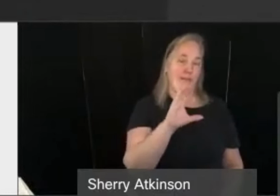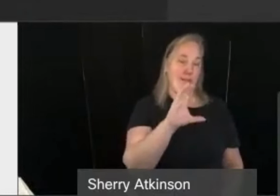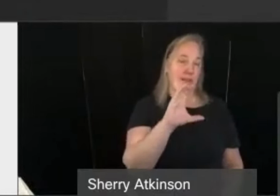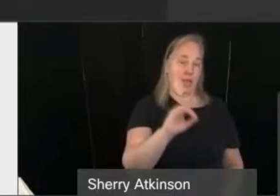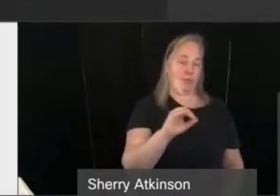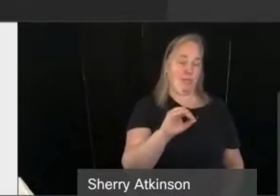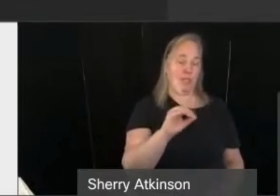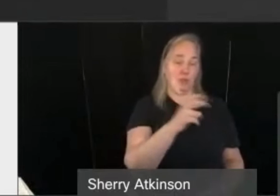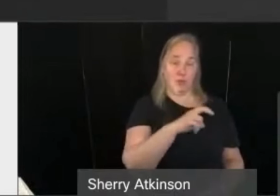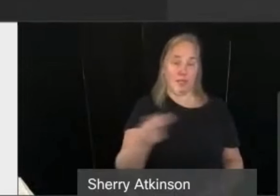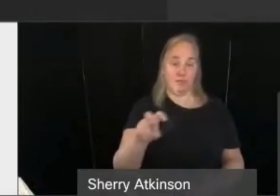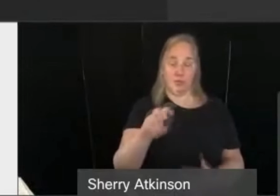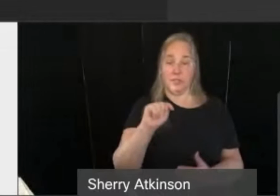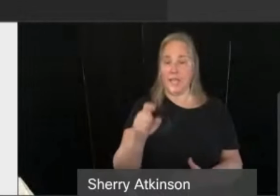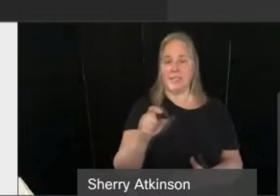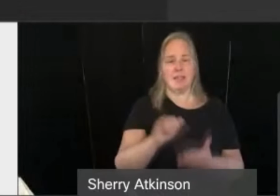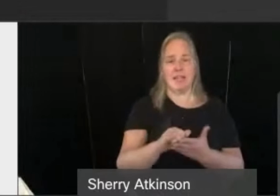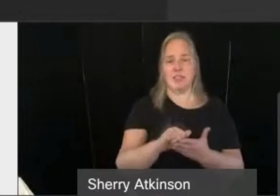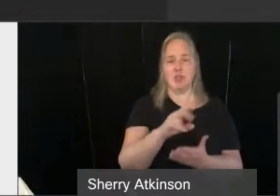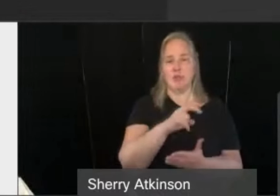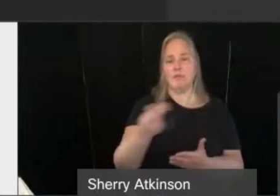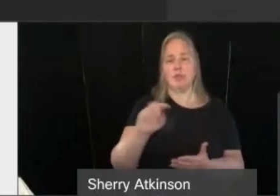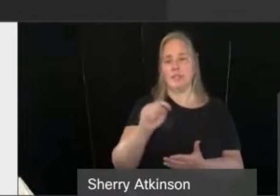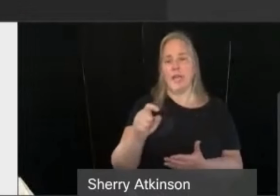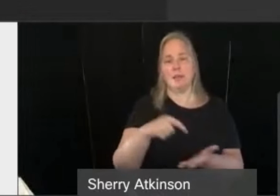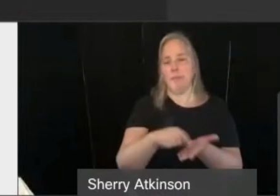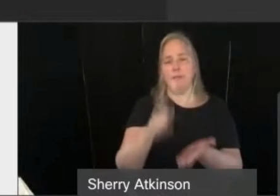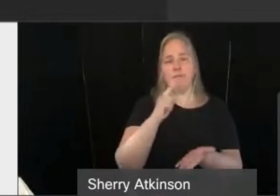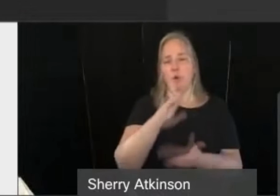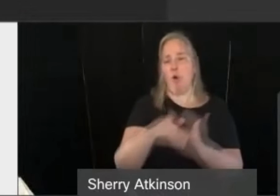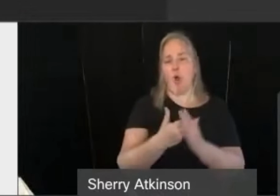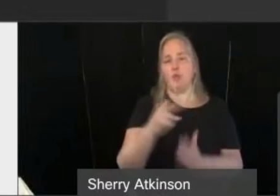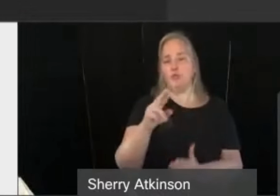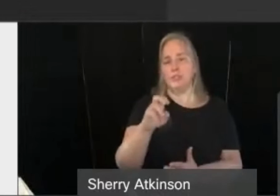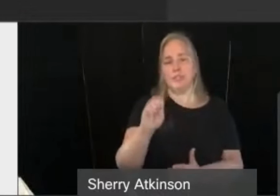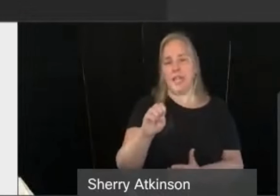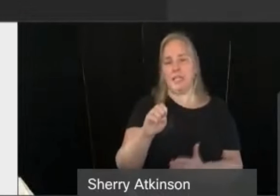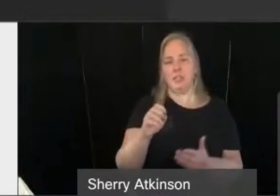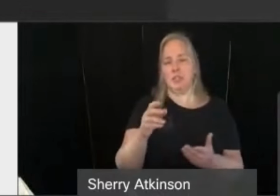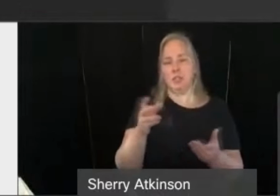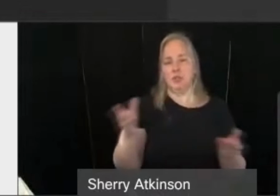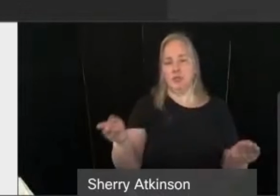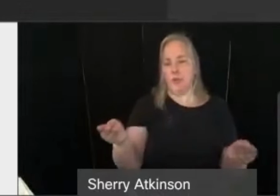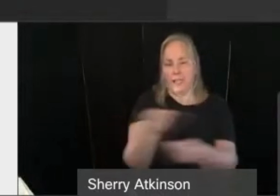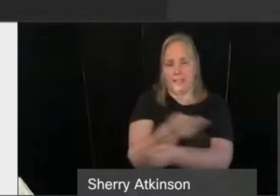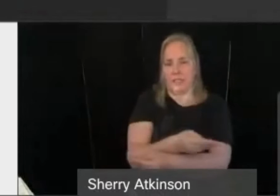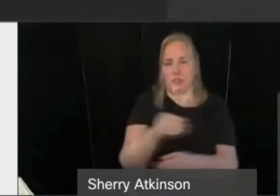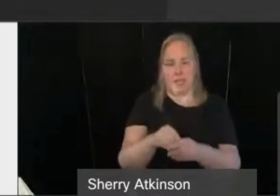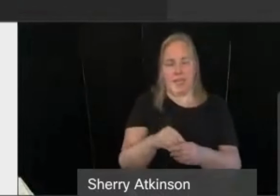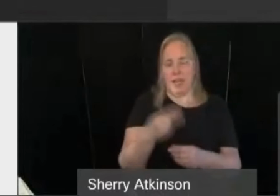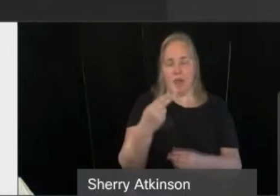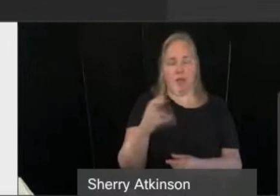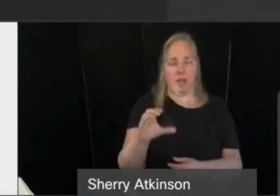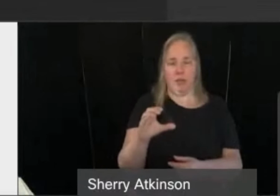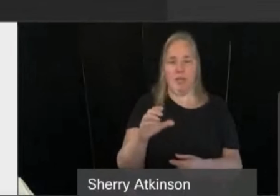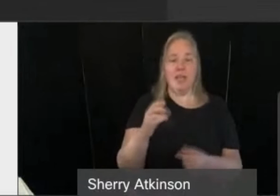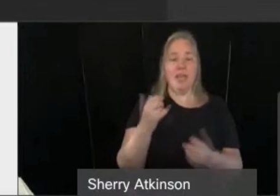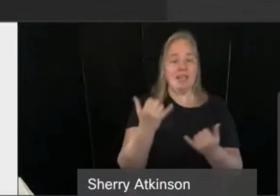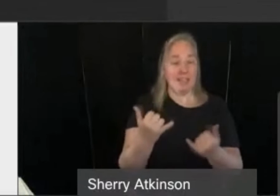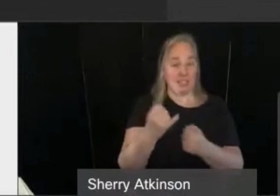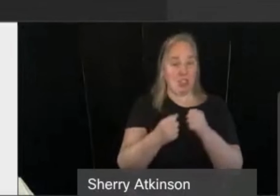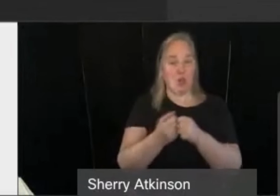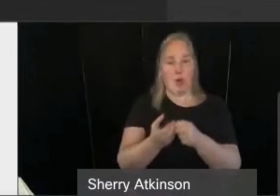transfer tax paid on all real estate transactions in the county. And so then for this year, that increased to